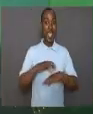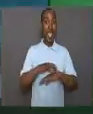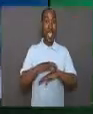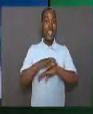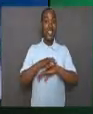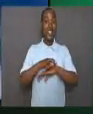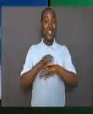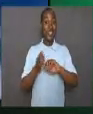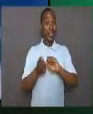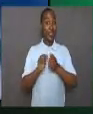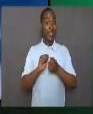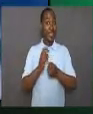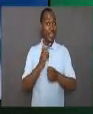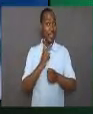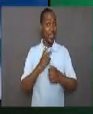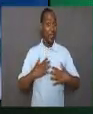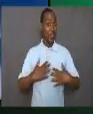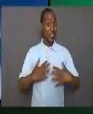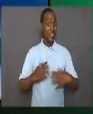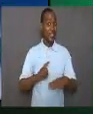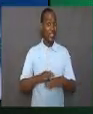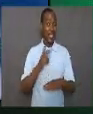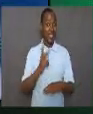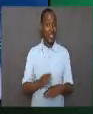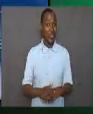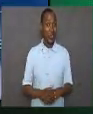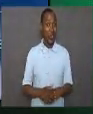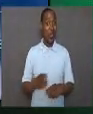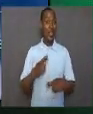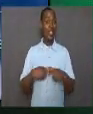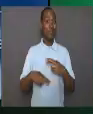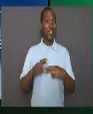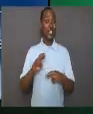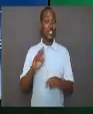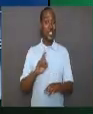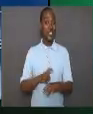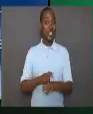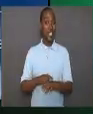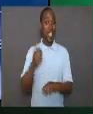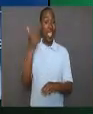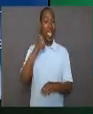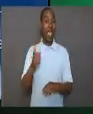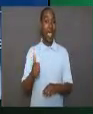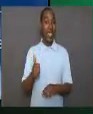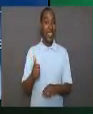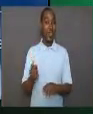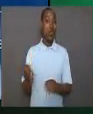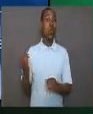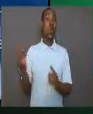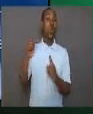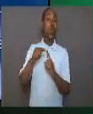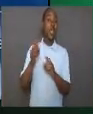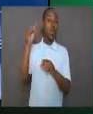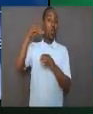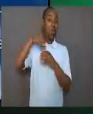breathed? For respiration to occur, air needs to move in